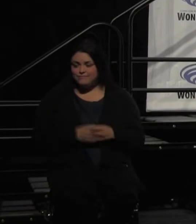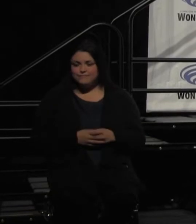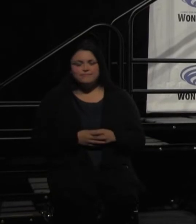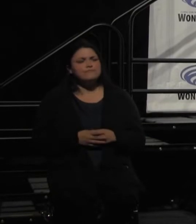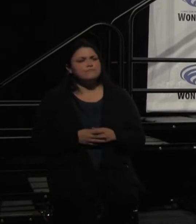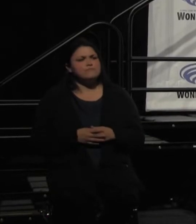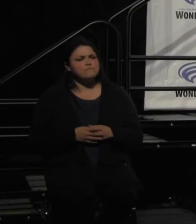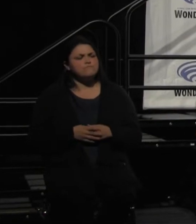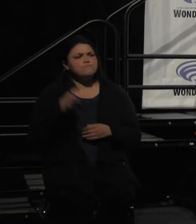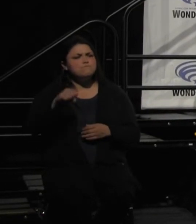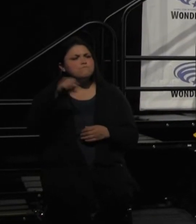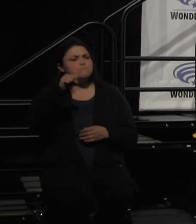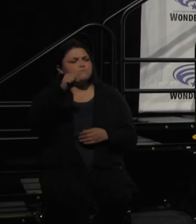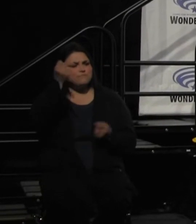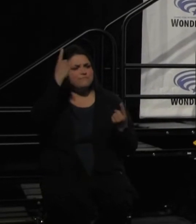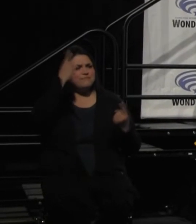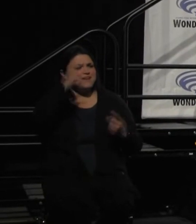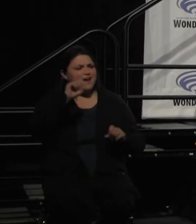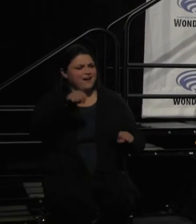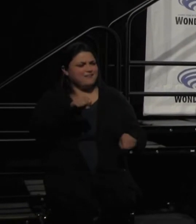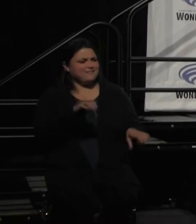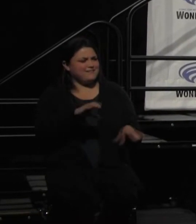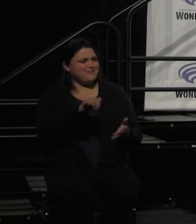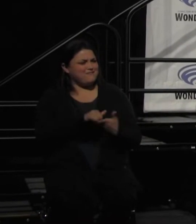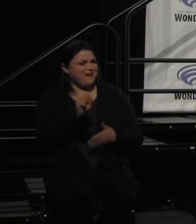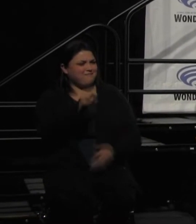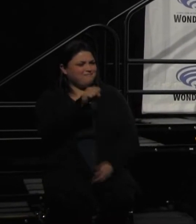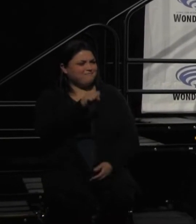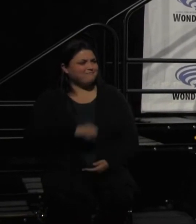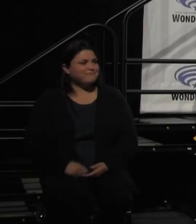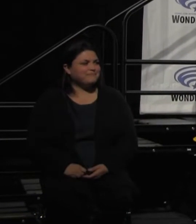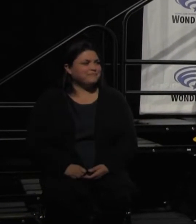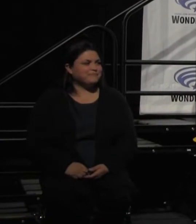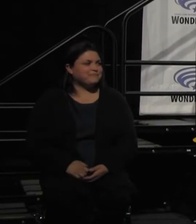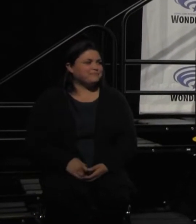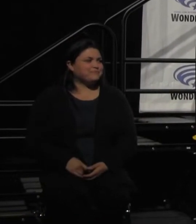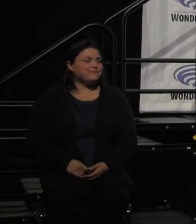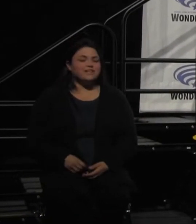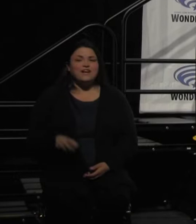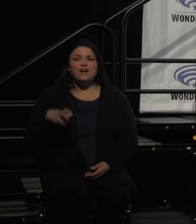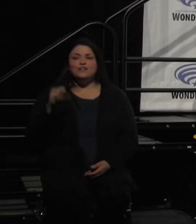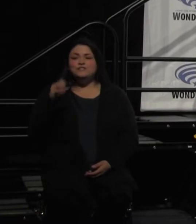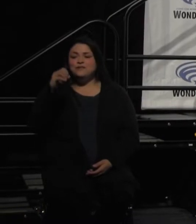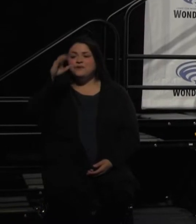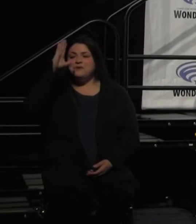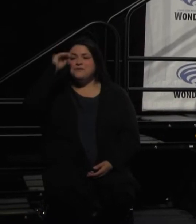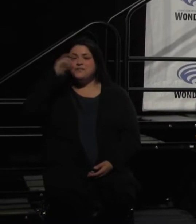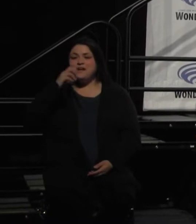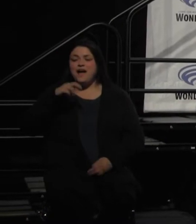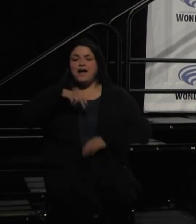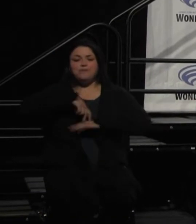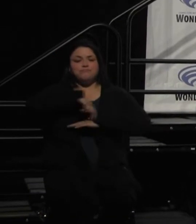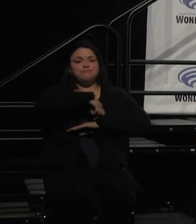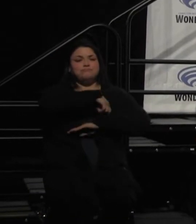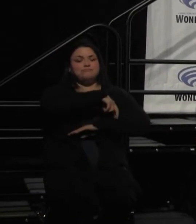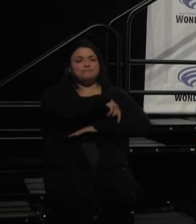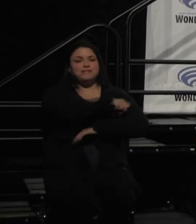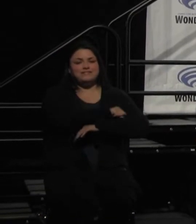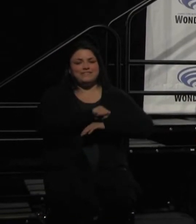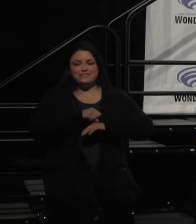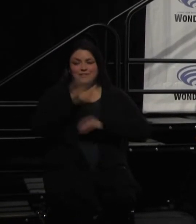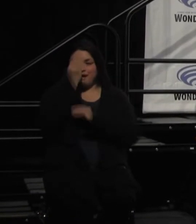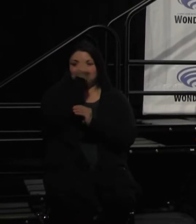And the guy goes, yeah, I can do that. And so the guy gets on stage, and I didn't